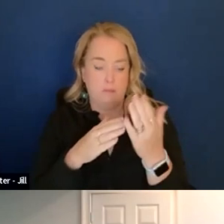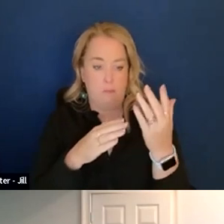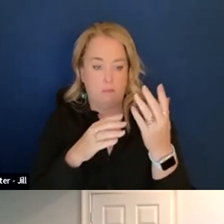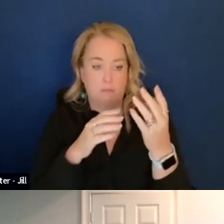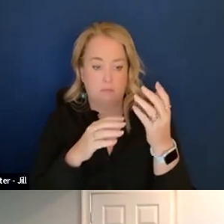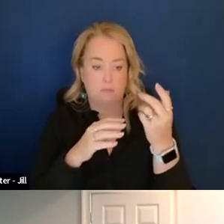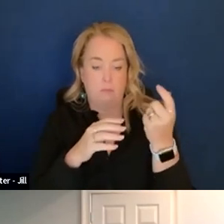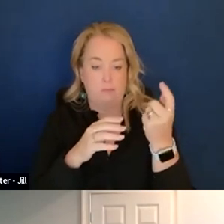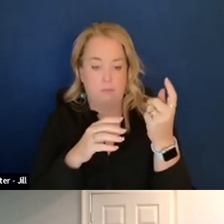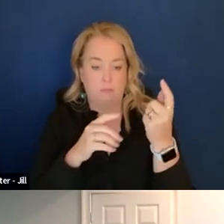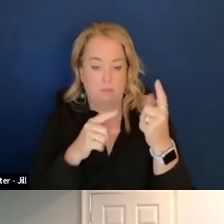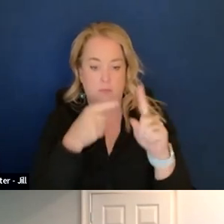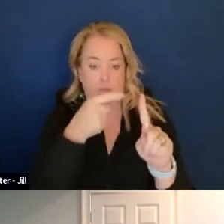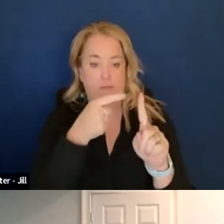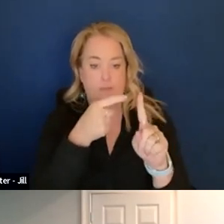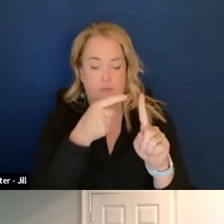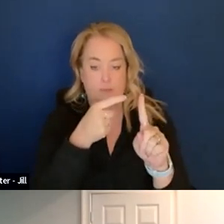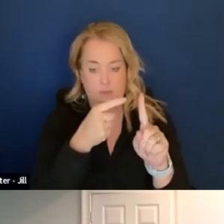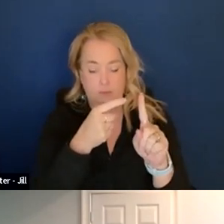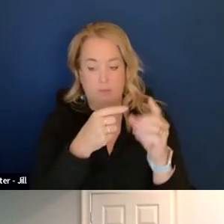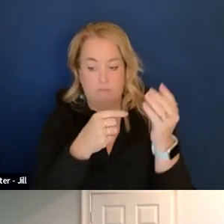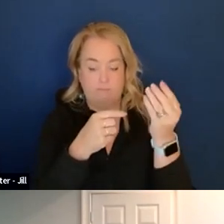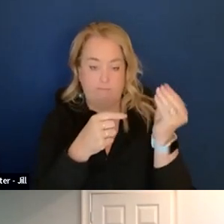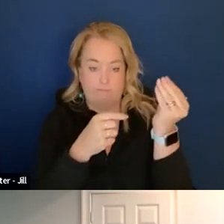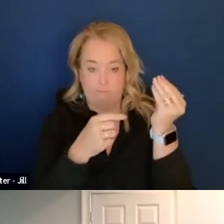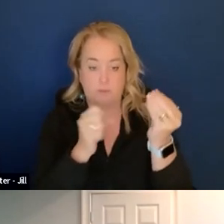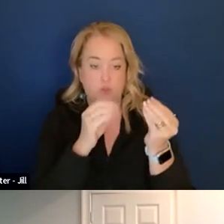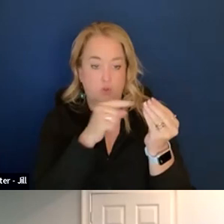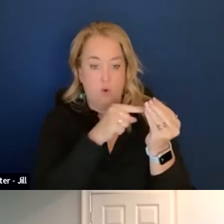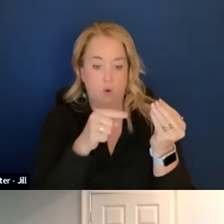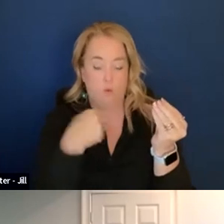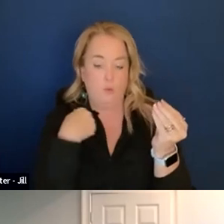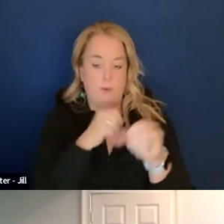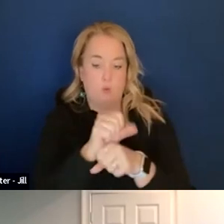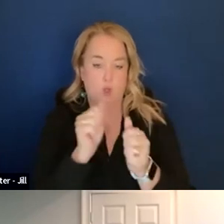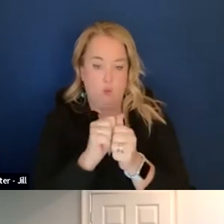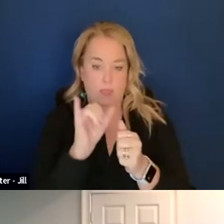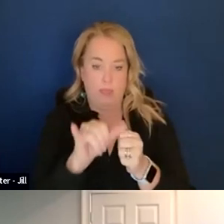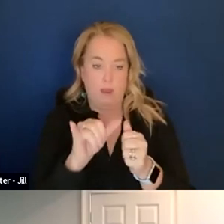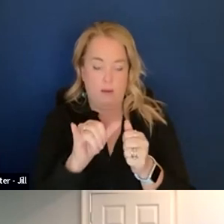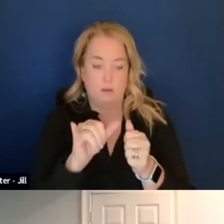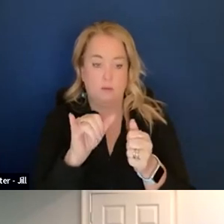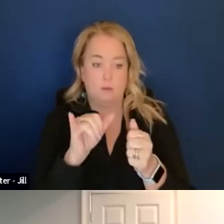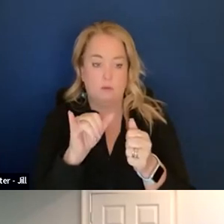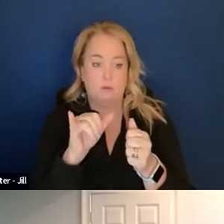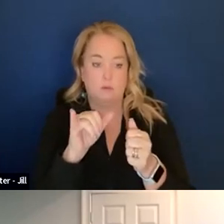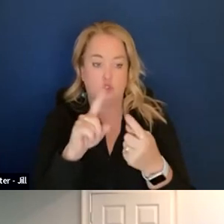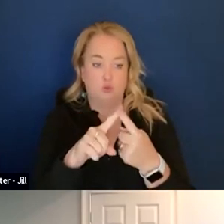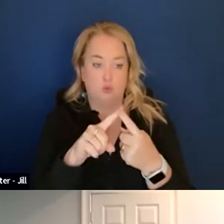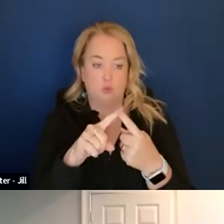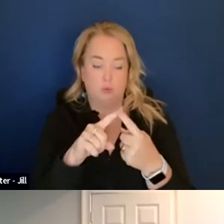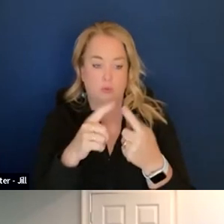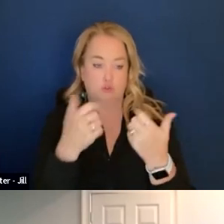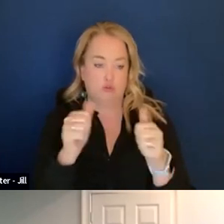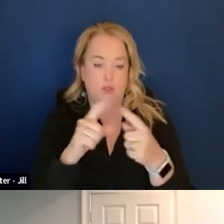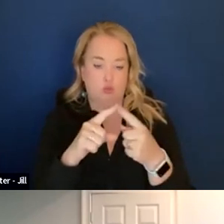we've been coordinating with GSA internally as well, so that whatever is delivered will be consistent with some of the ways they're thinking, in